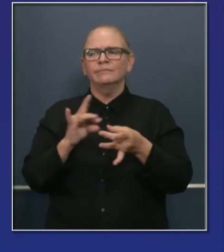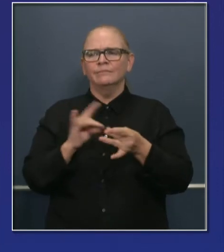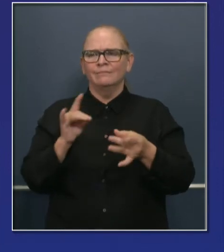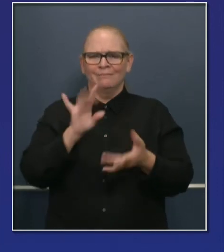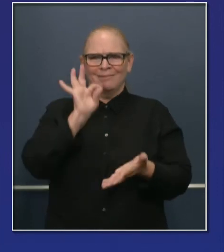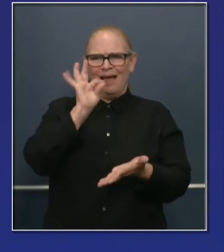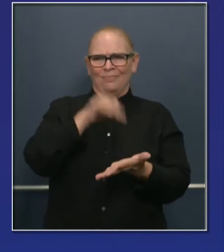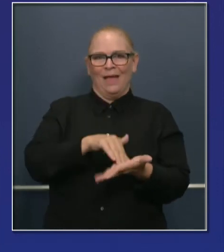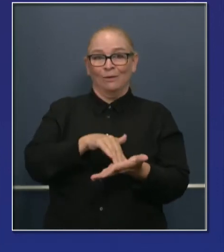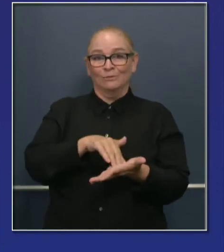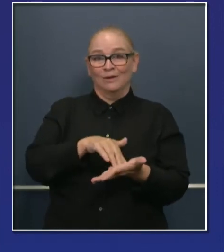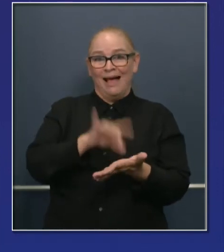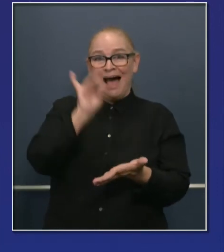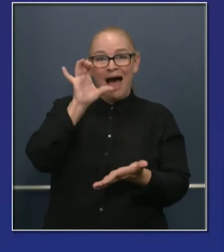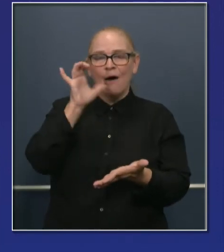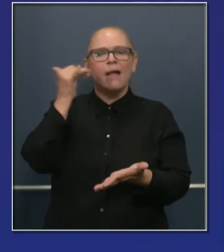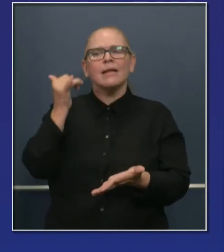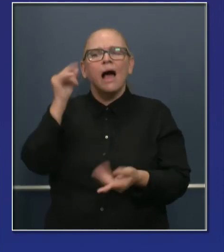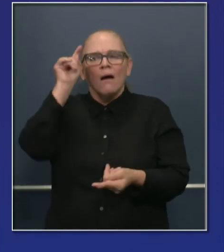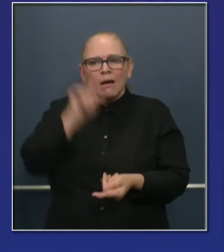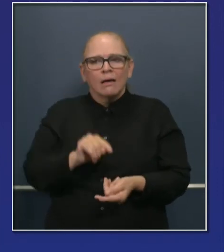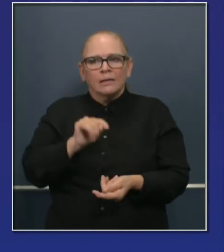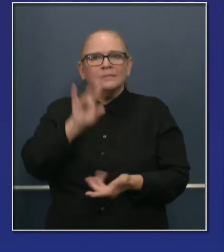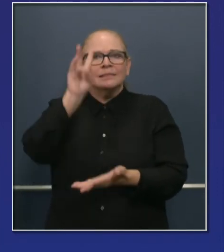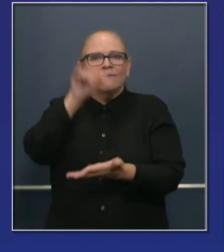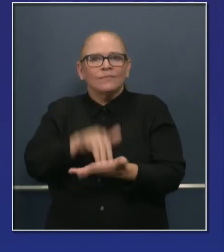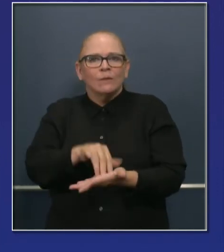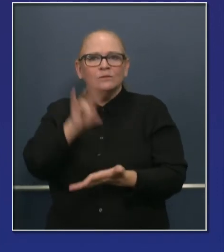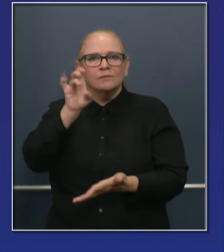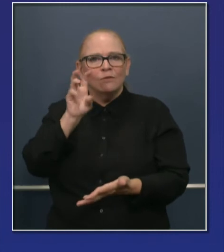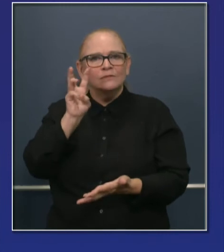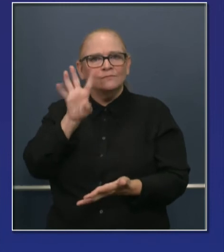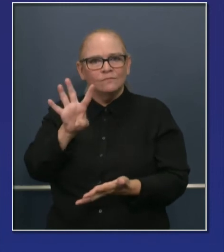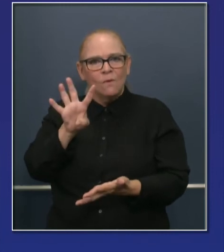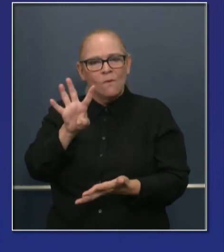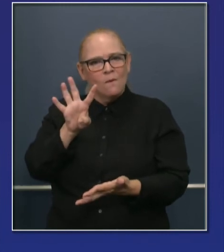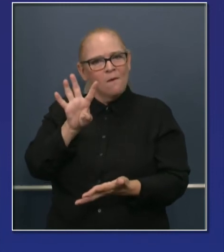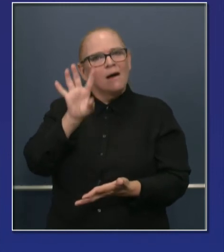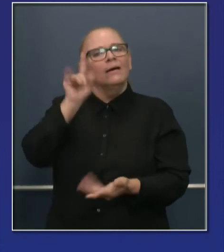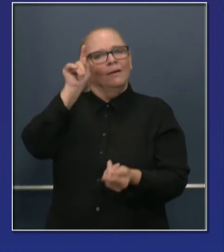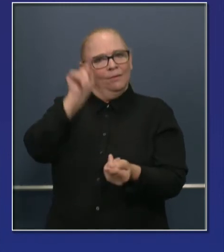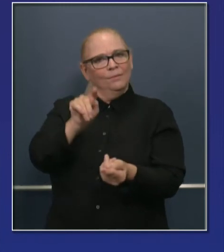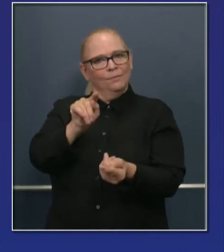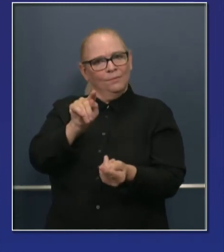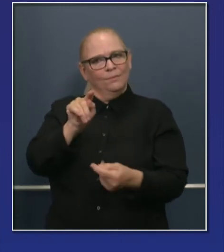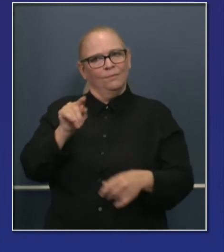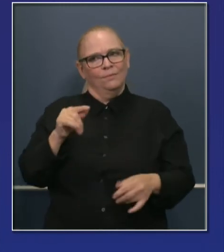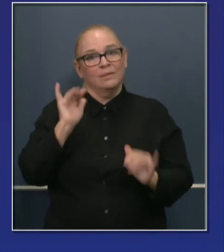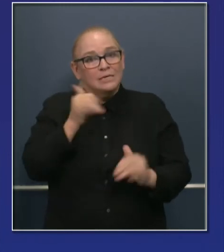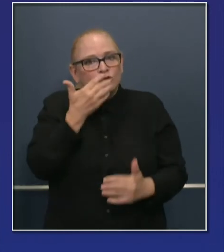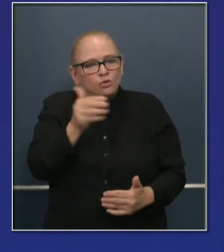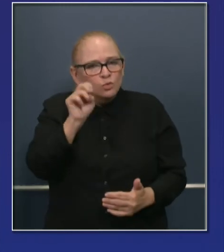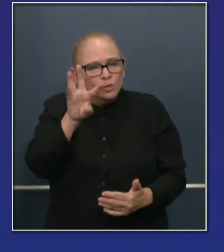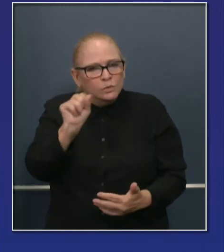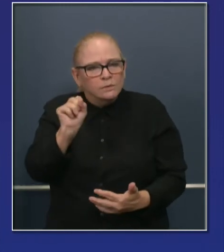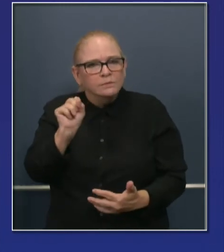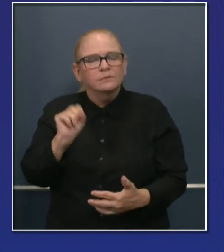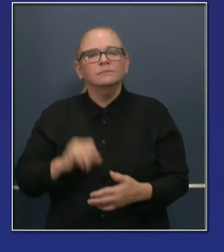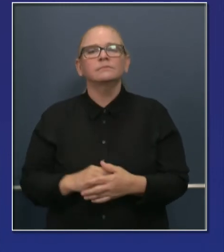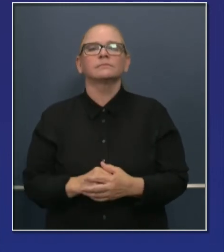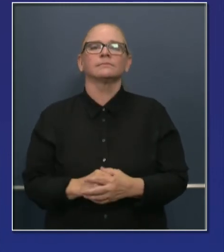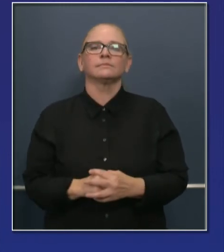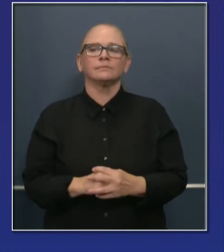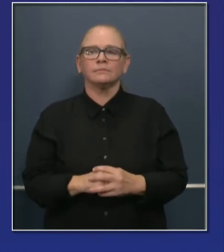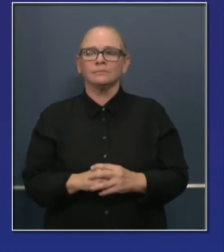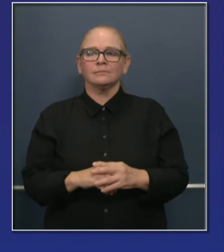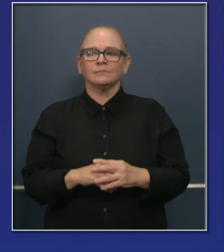cases, 9,859 to be exact. So from 9,859 cases, 7-day average from a week